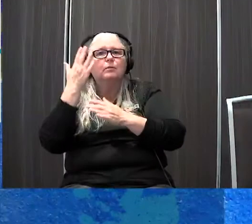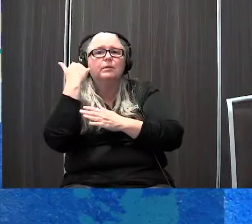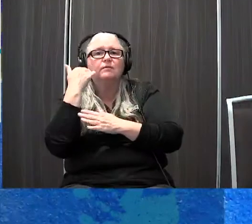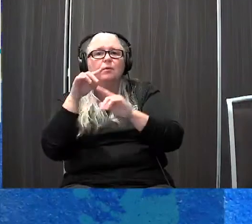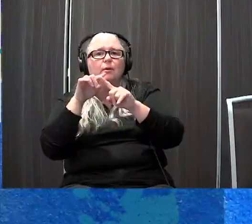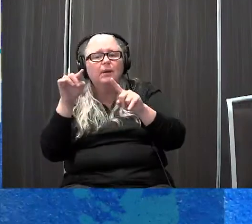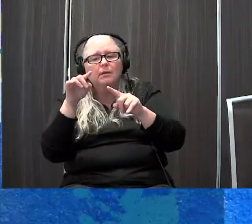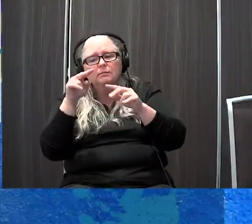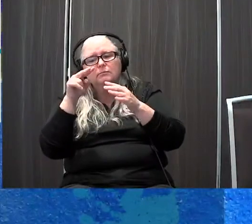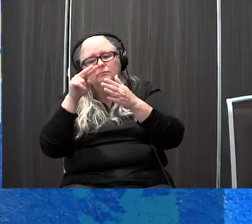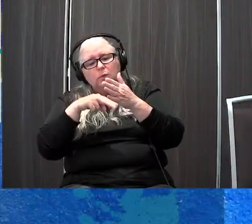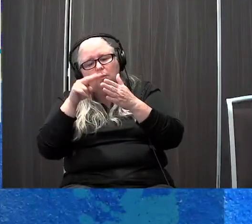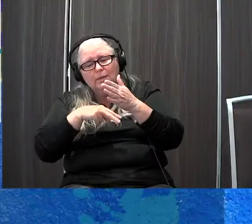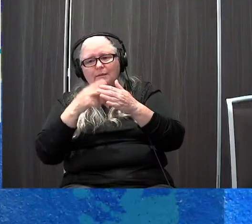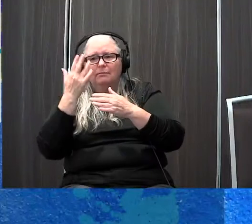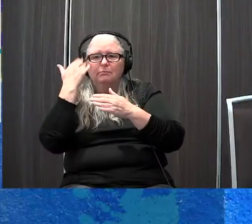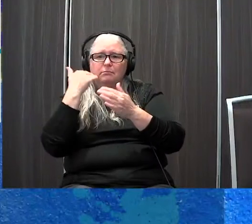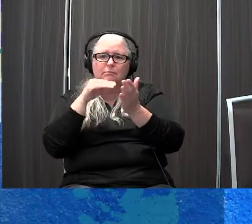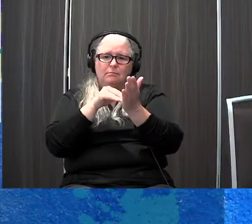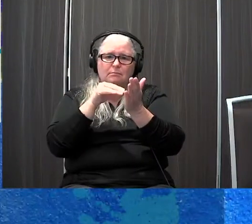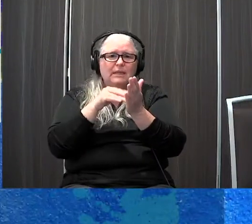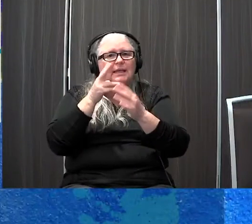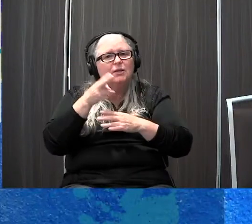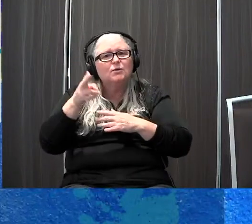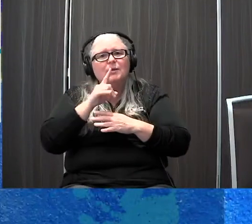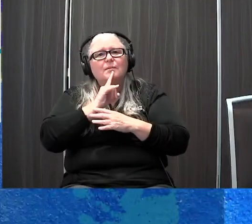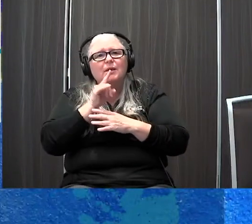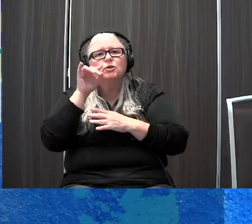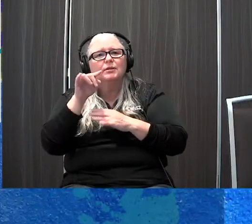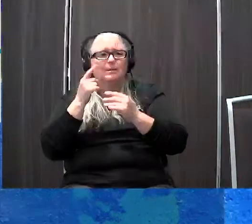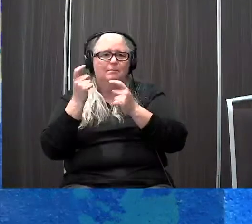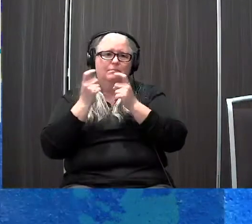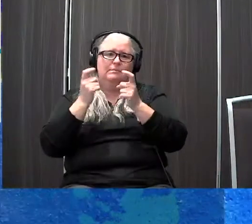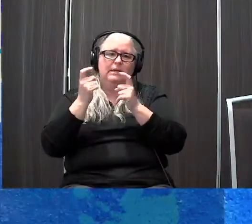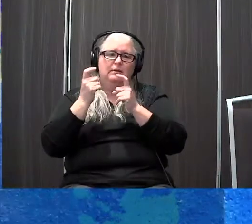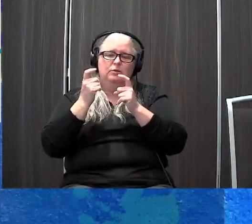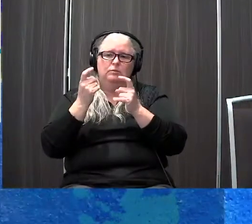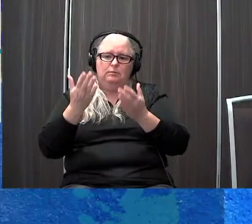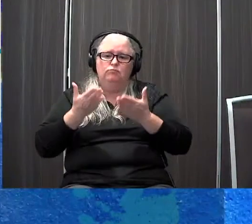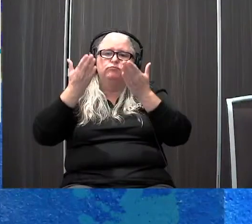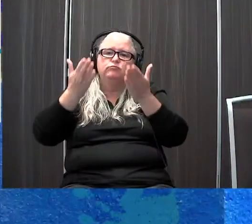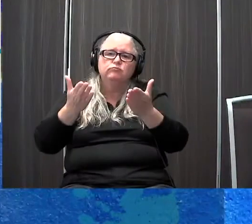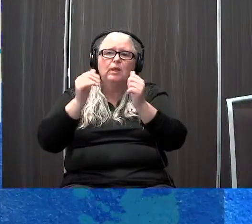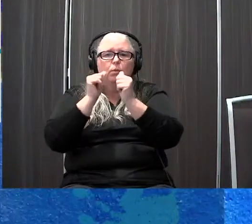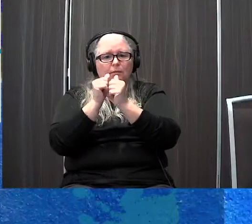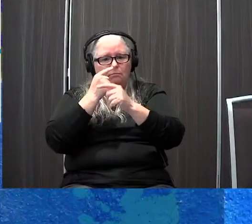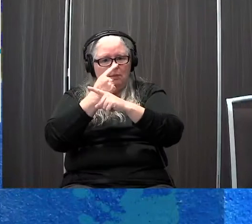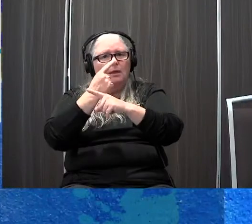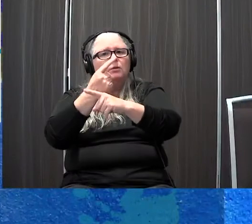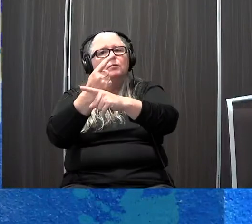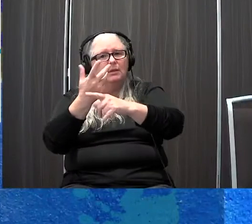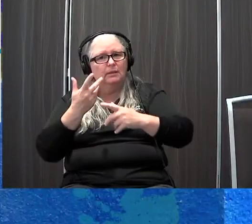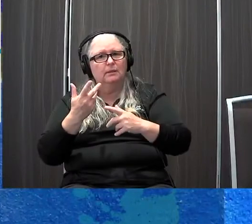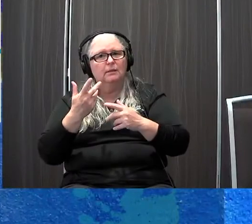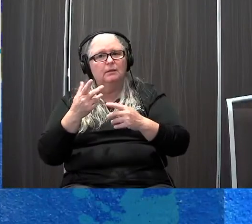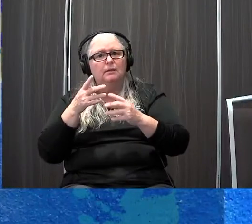medical history to ensure that management is being provided in a accurate way. Luckily here, we